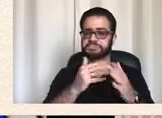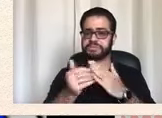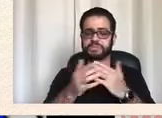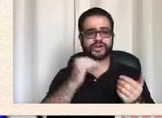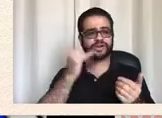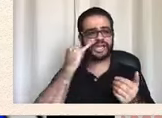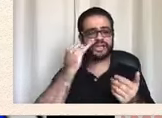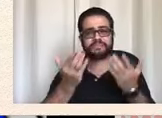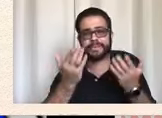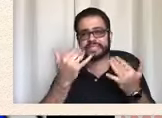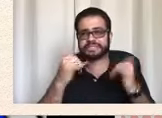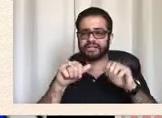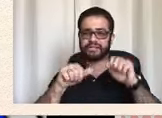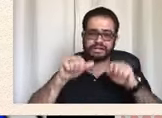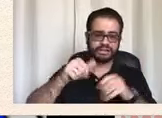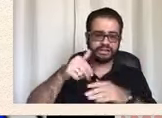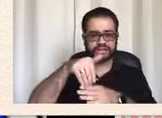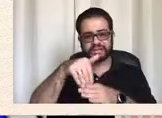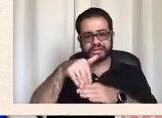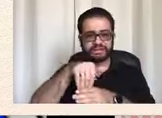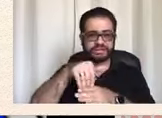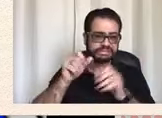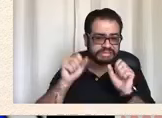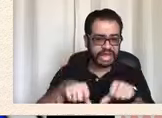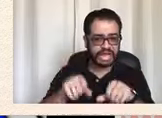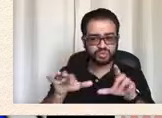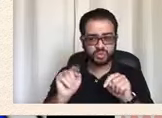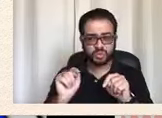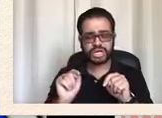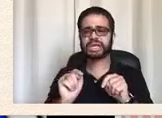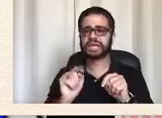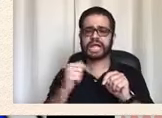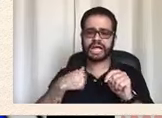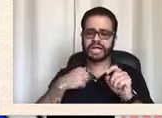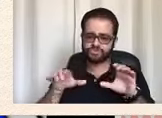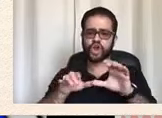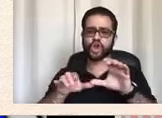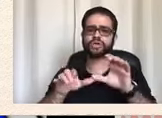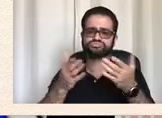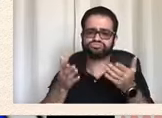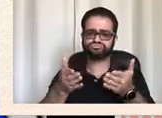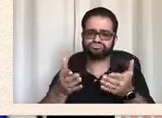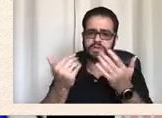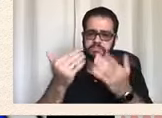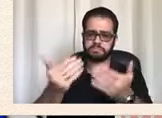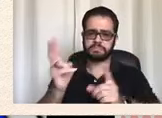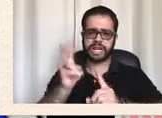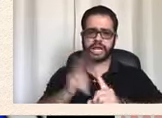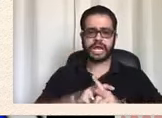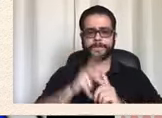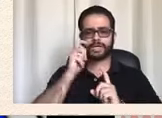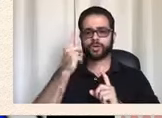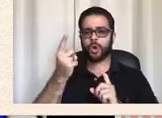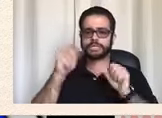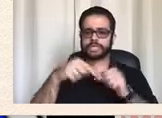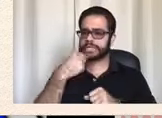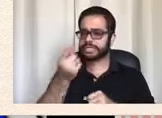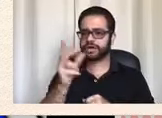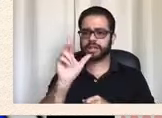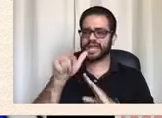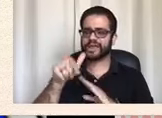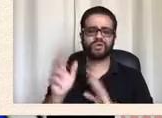positive about if you're going to be able to do it, I encourage you to apply, because you can always let us know later, "Oh, something came